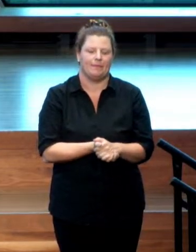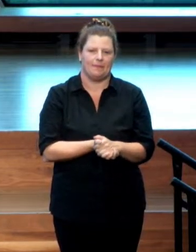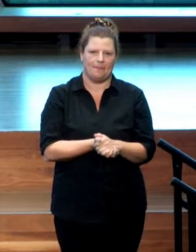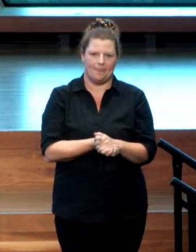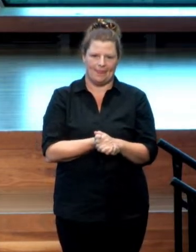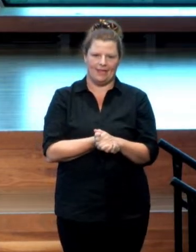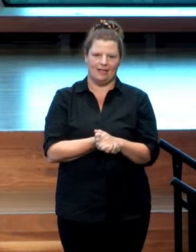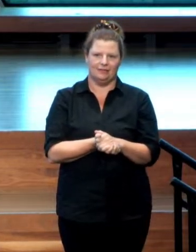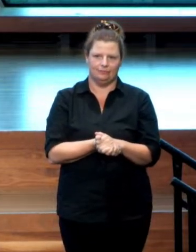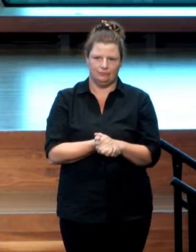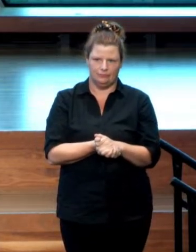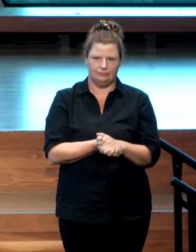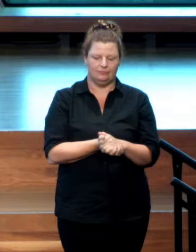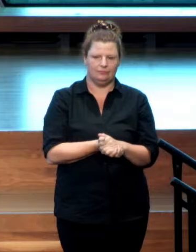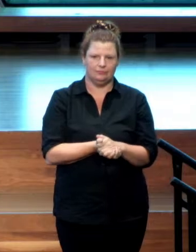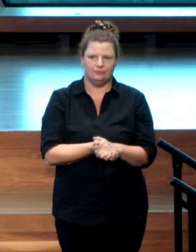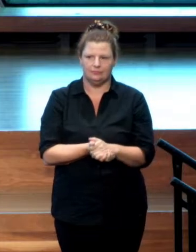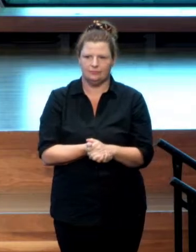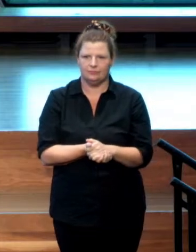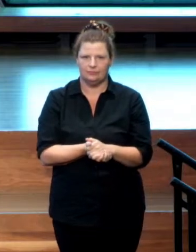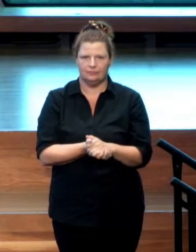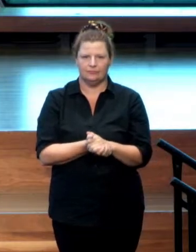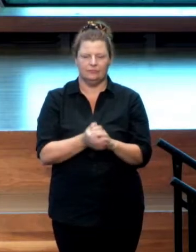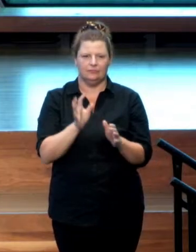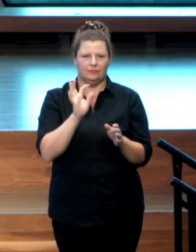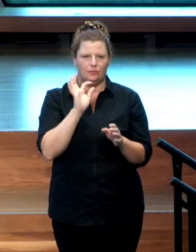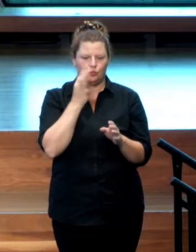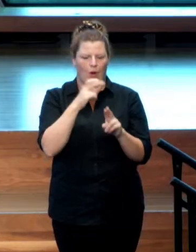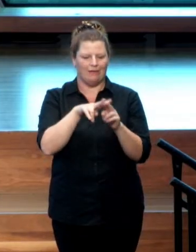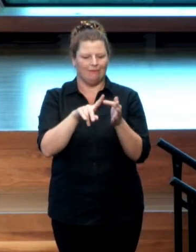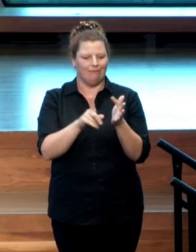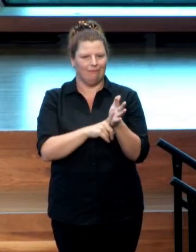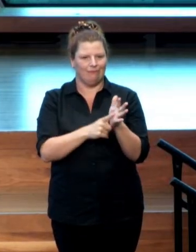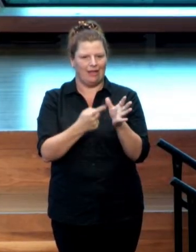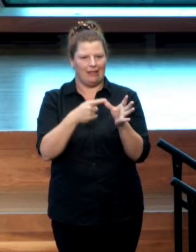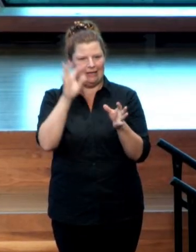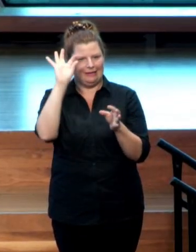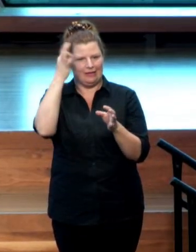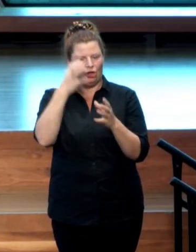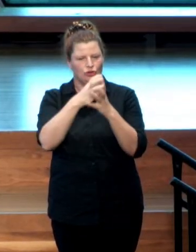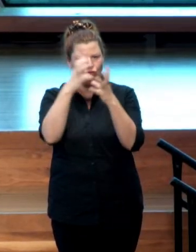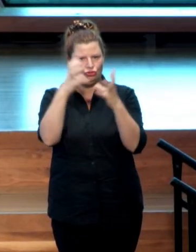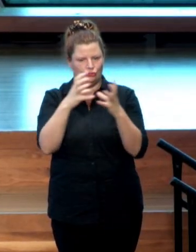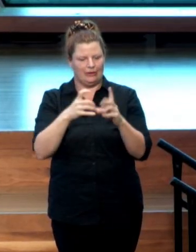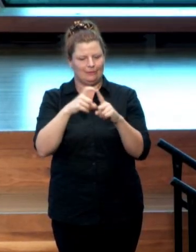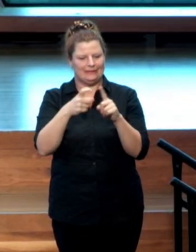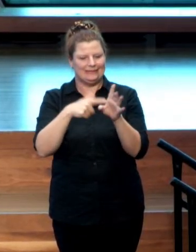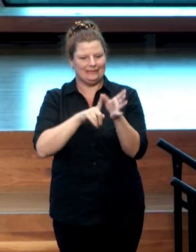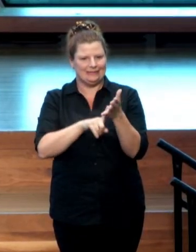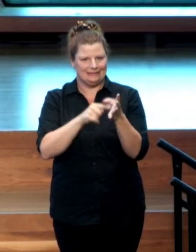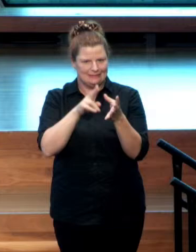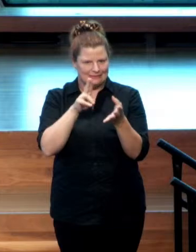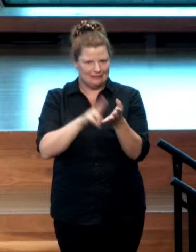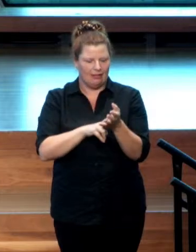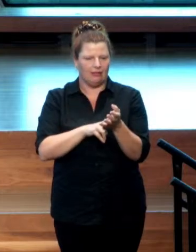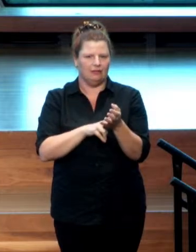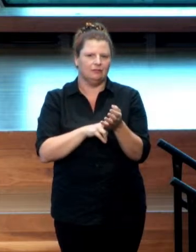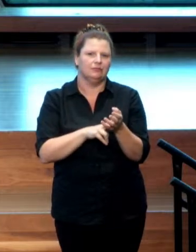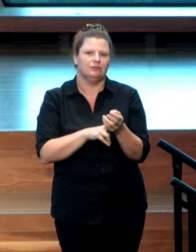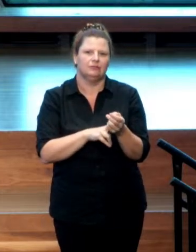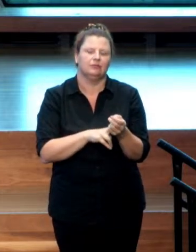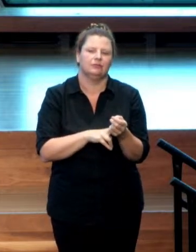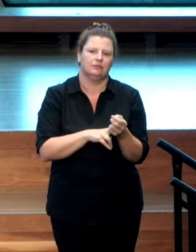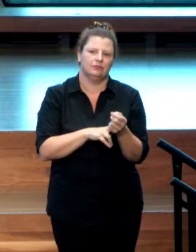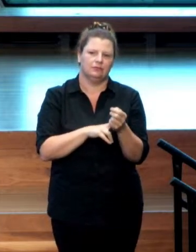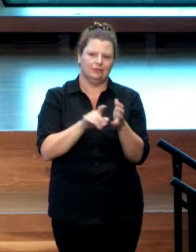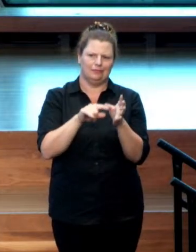association with Griffin Theatre Company; White Fella Yellow Tree by Dylan Vandenberg, presented by Currency Press in association